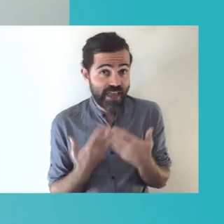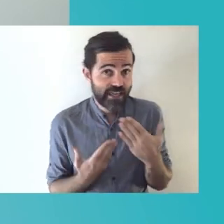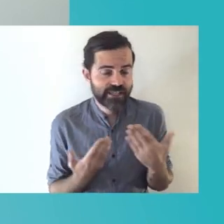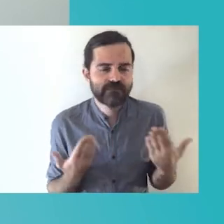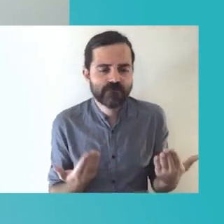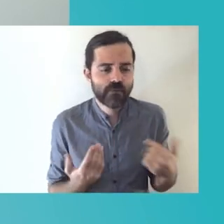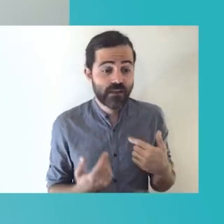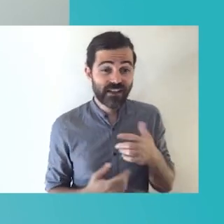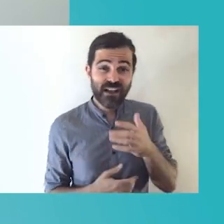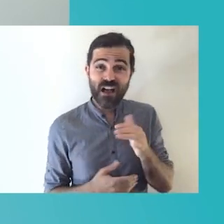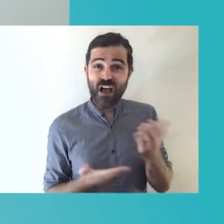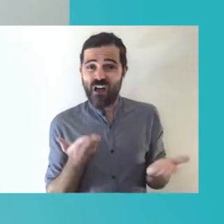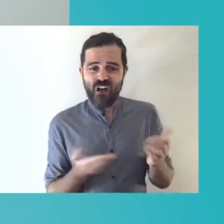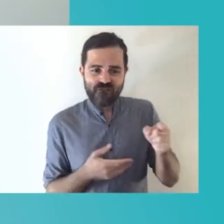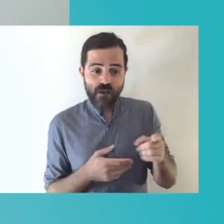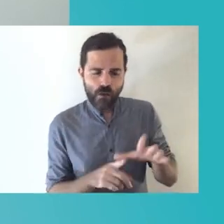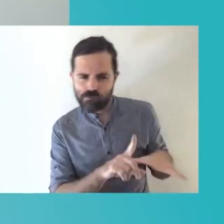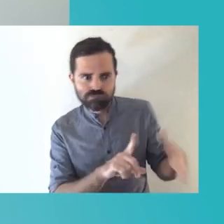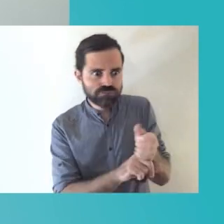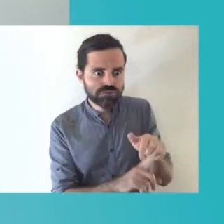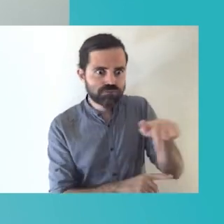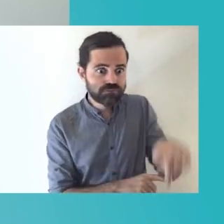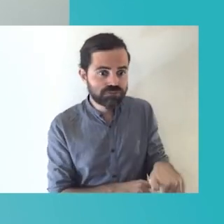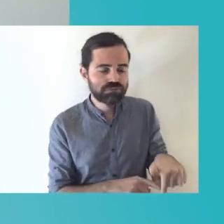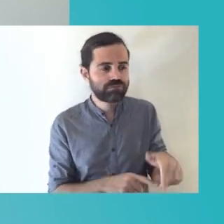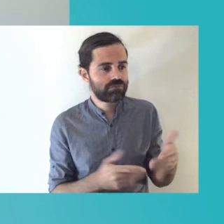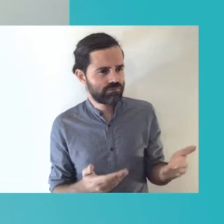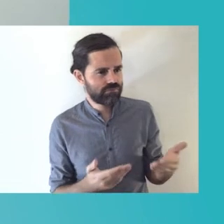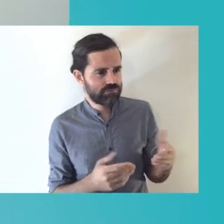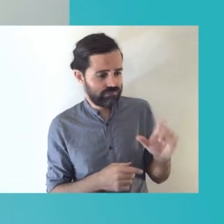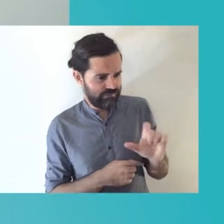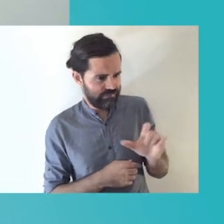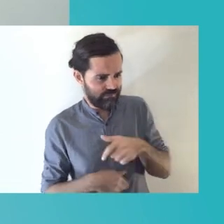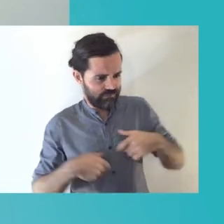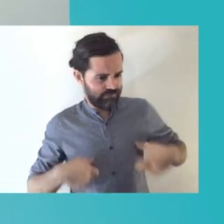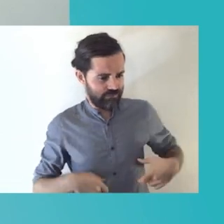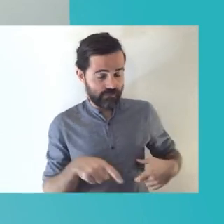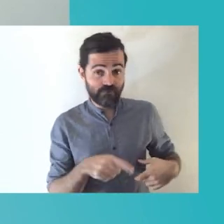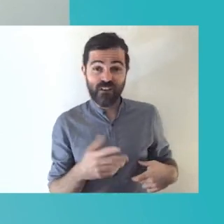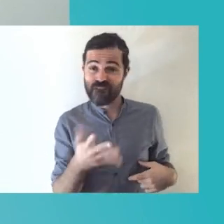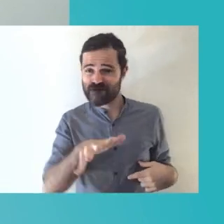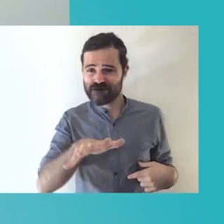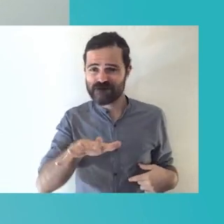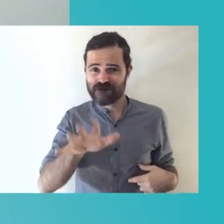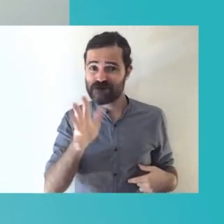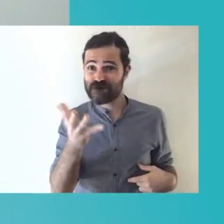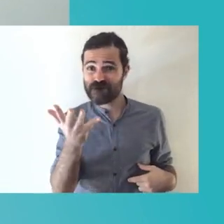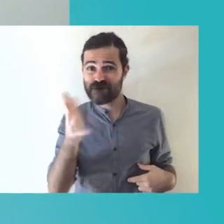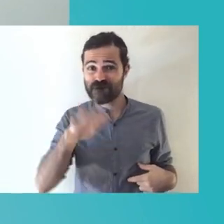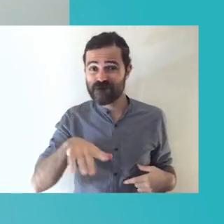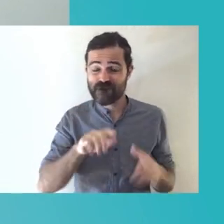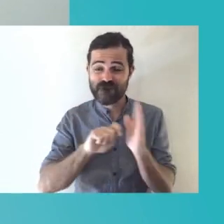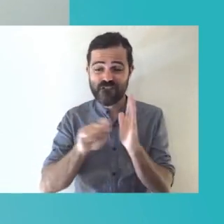of life expectancy. And secondly, because there are no methods for early diagnosis, and early diagnosis saves lives.